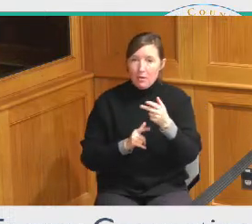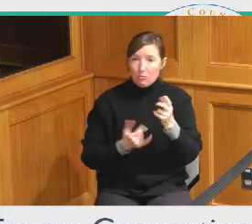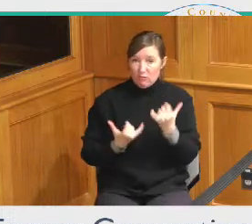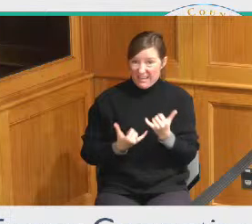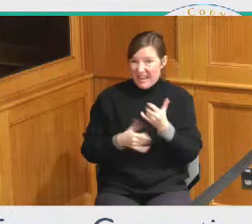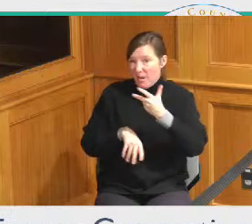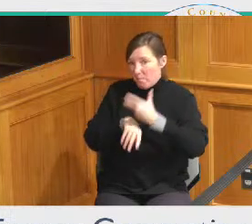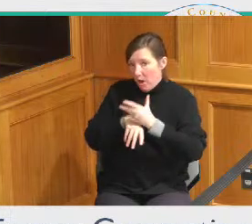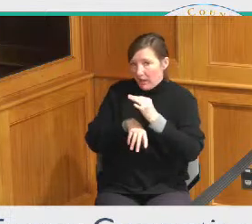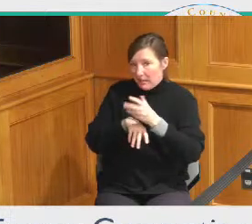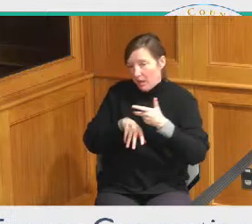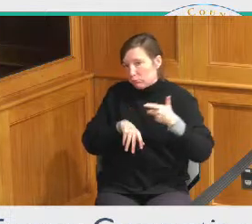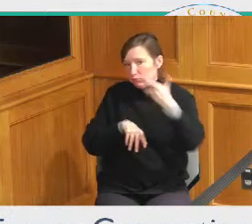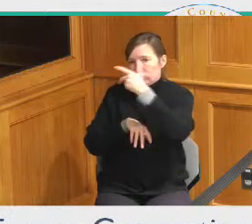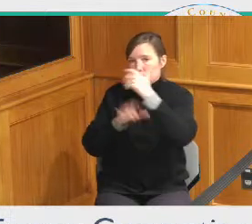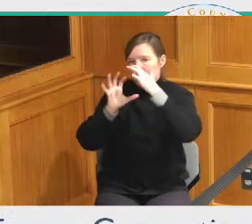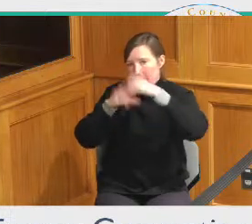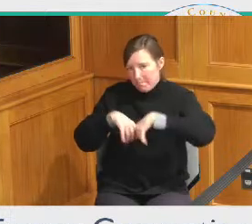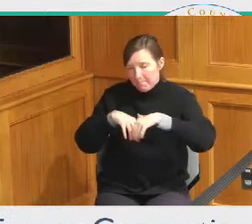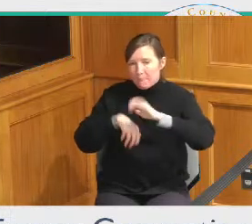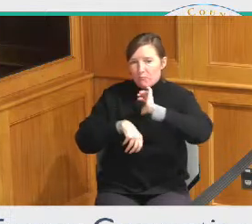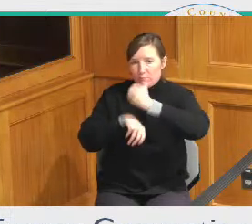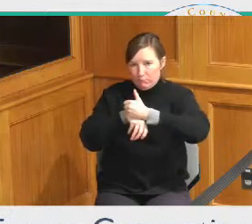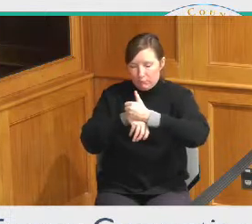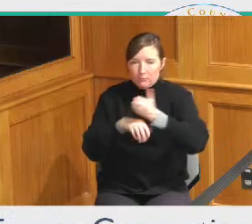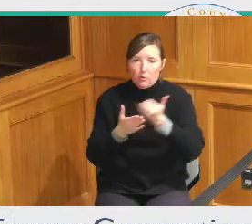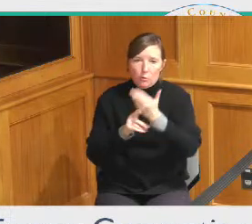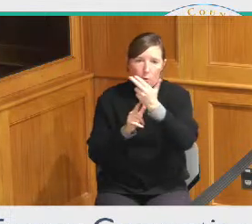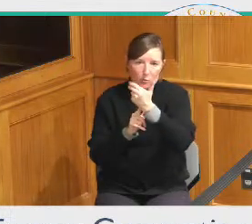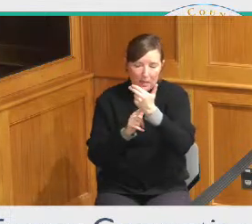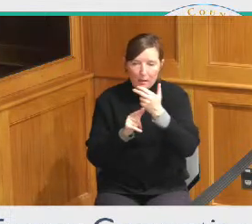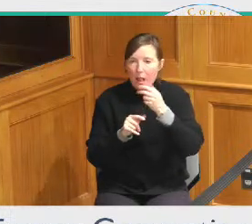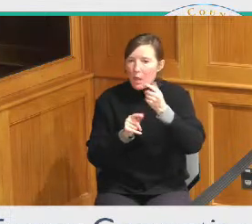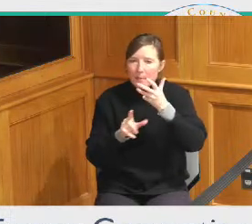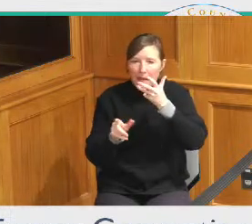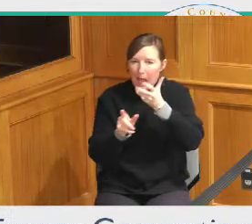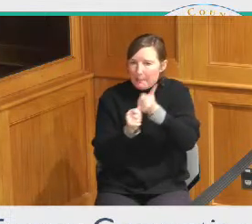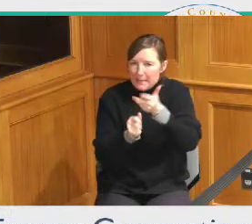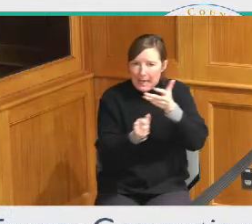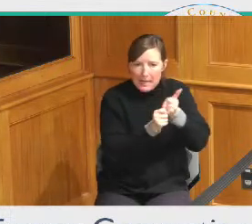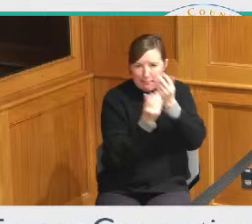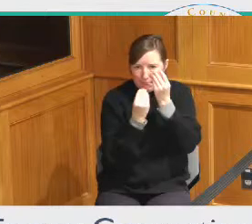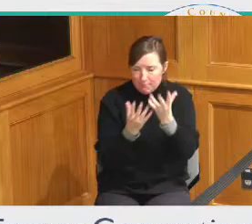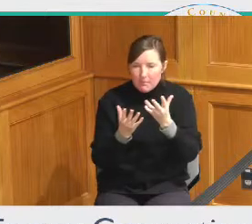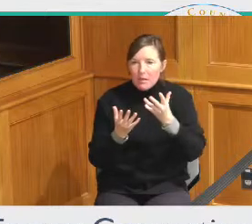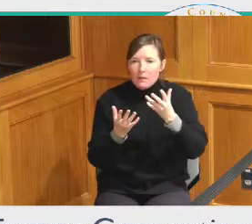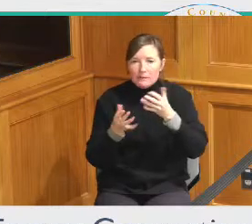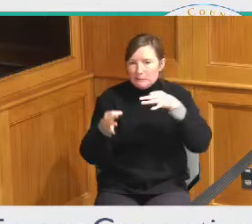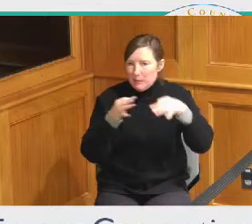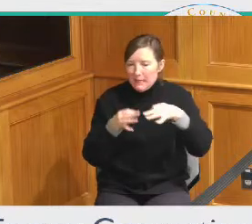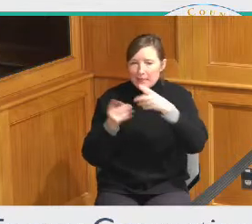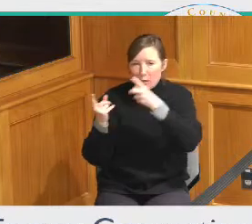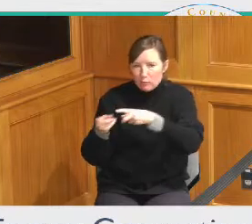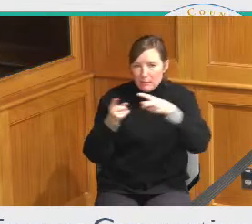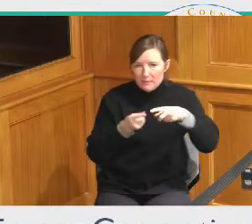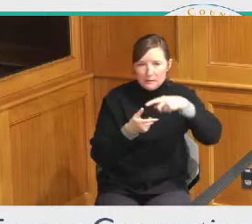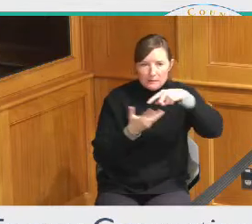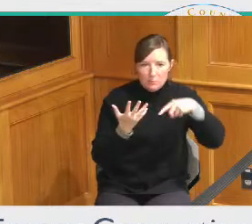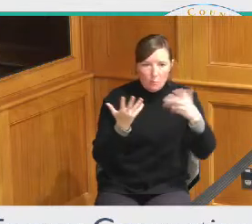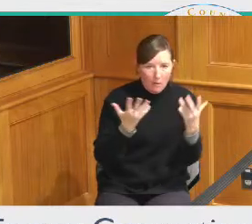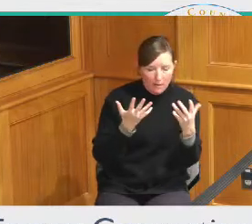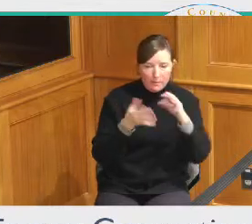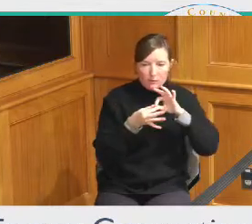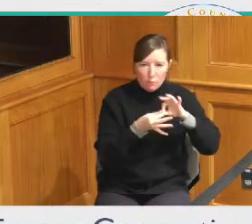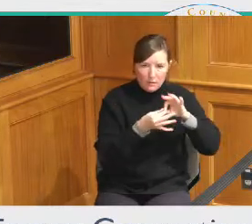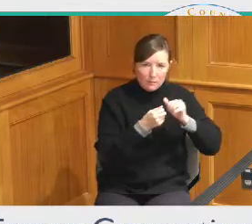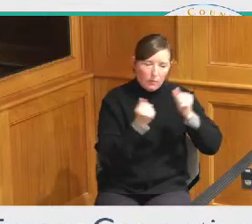Plum. So I'm going to give a little bit of updates on these, walk you through the agreements associated with the convention center project, but I'll also give you an update